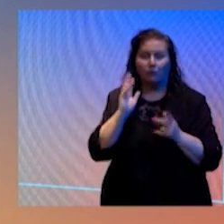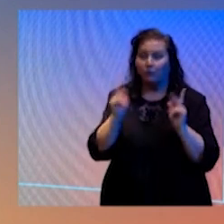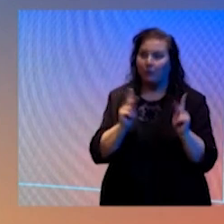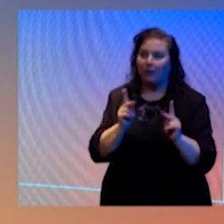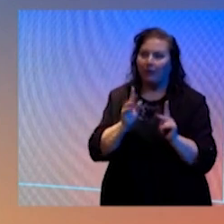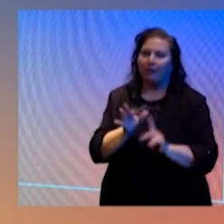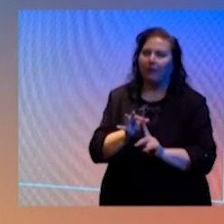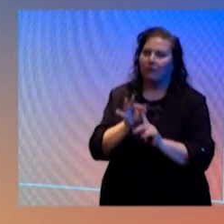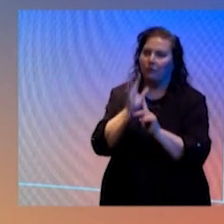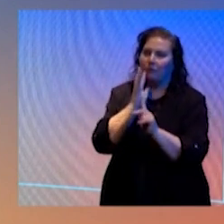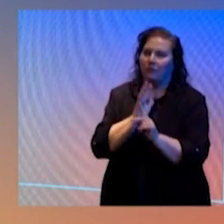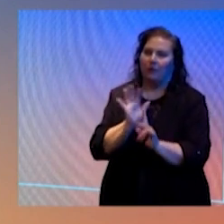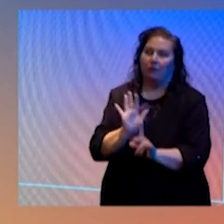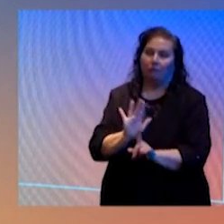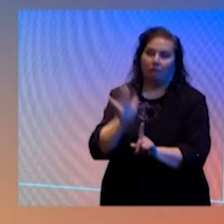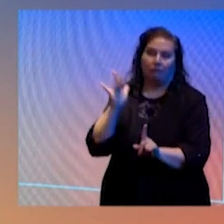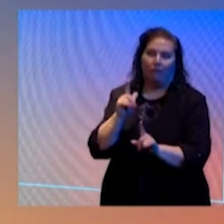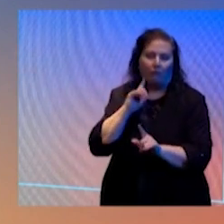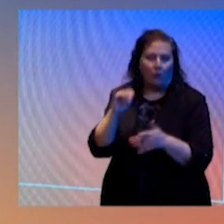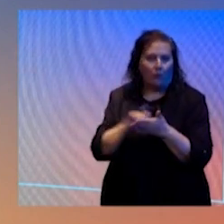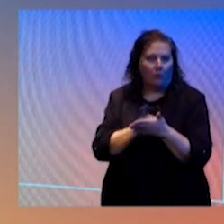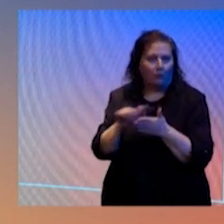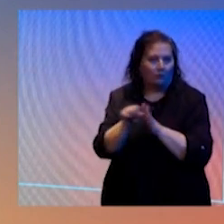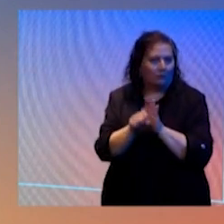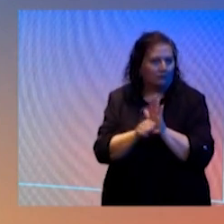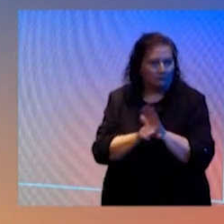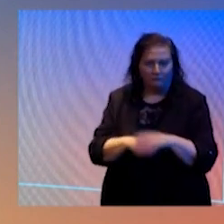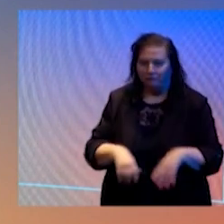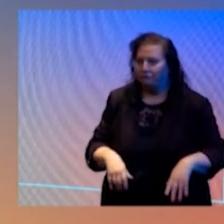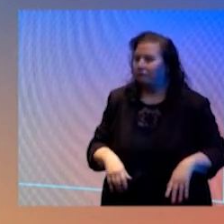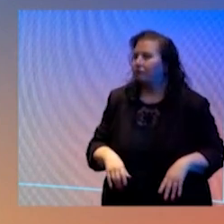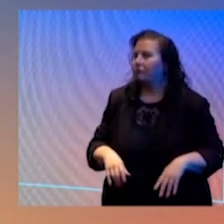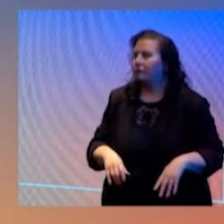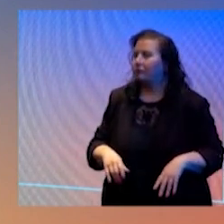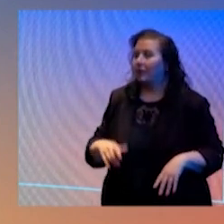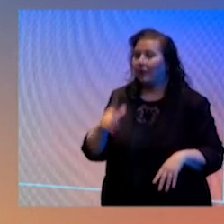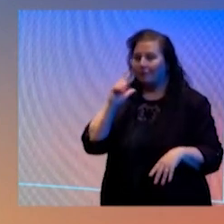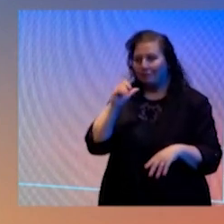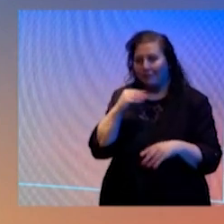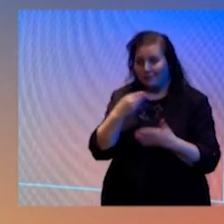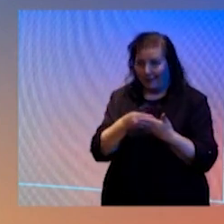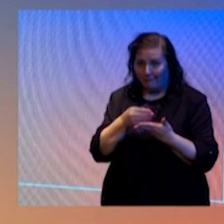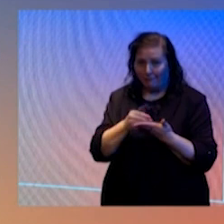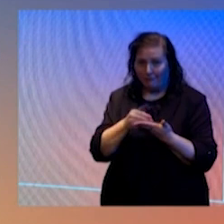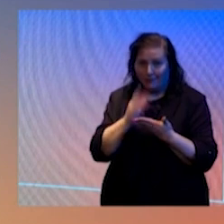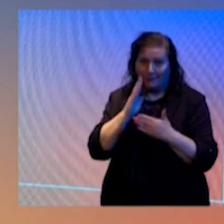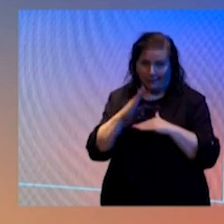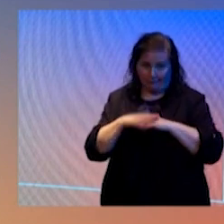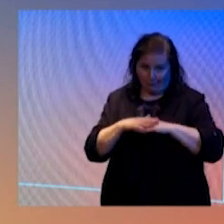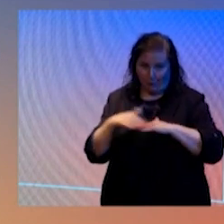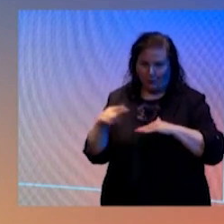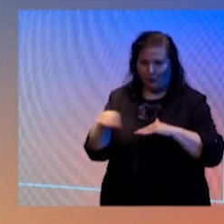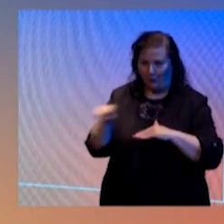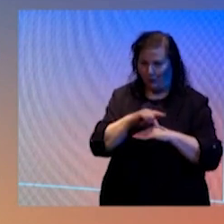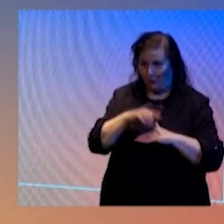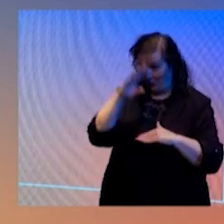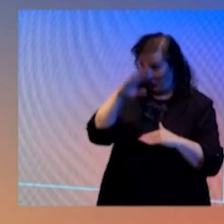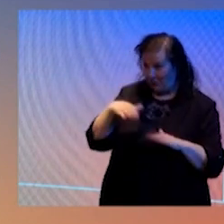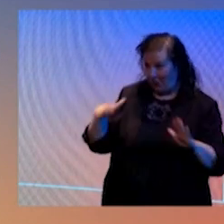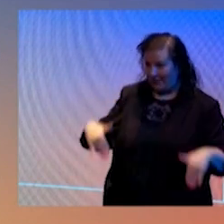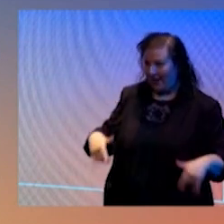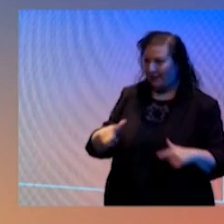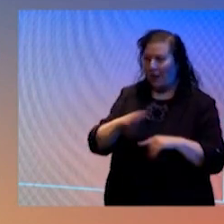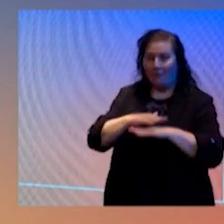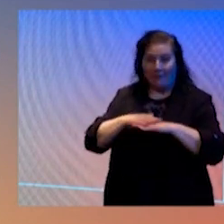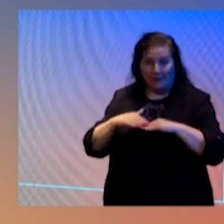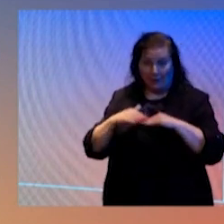our institution. But we also had to make sure that we had a funding floor, which is music to your ears. You don't know it yet. It means we're not going to